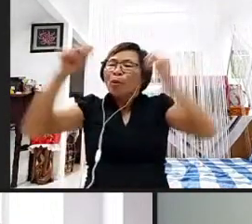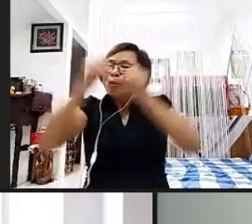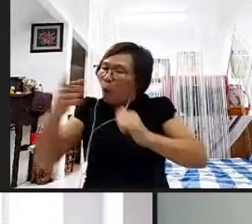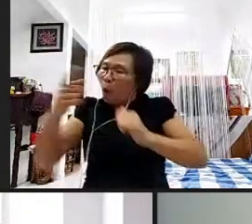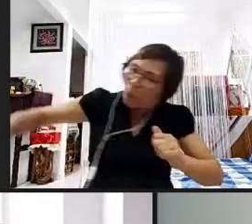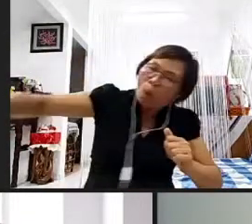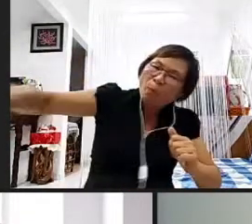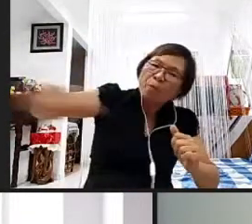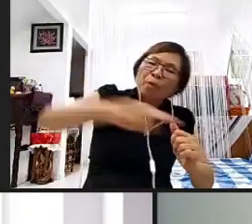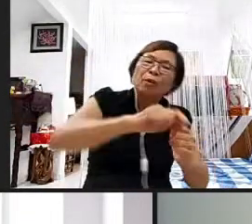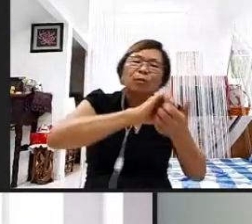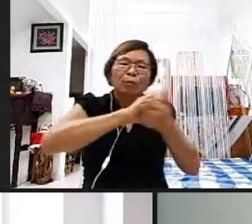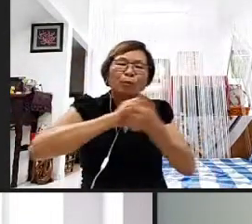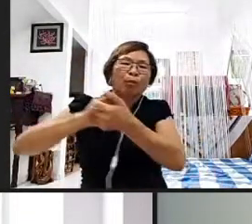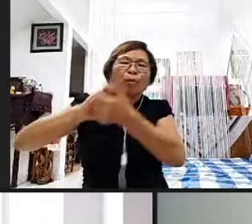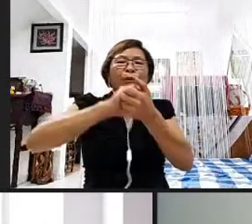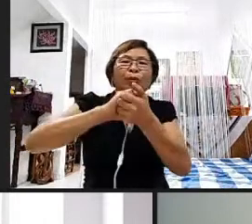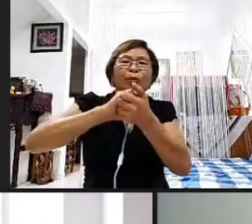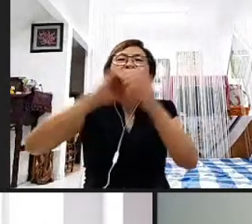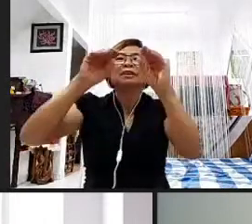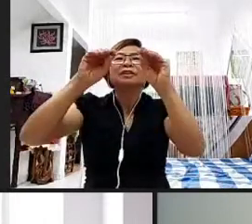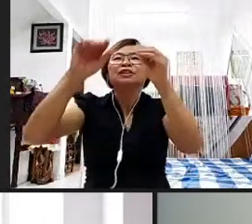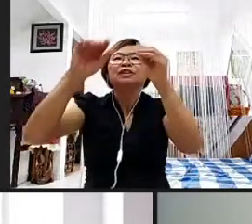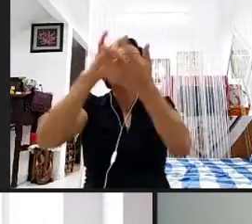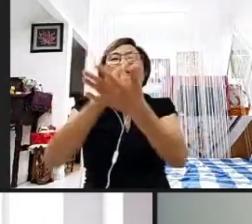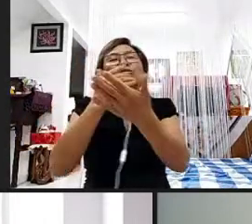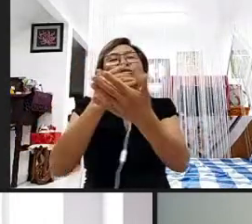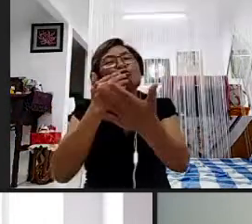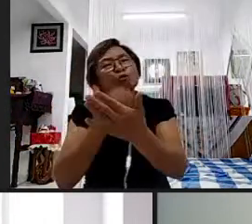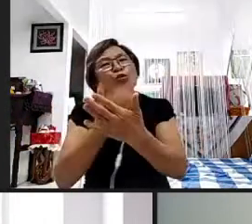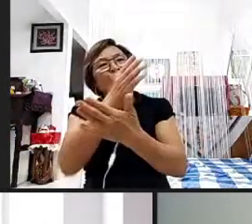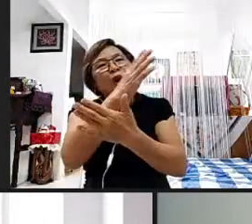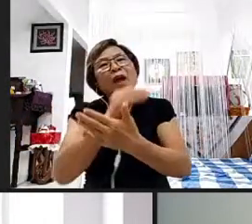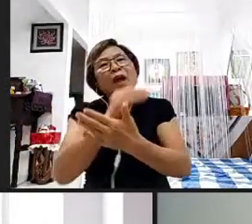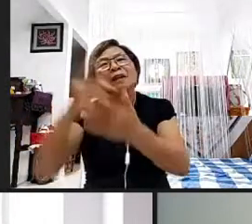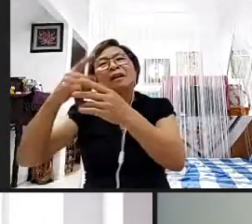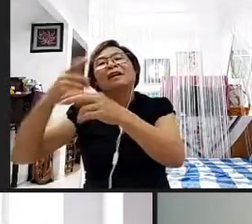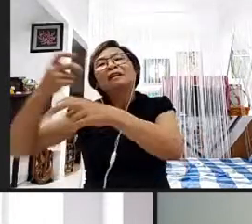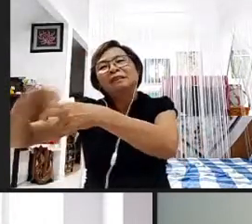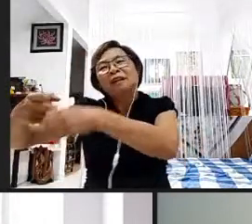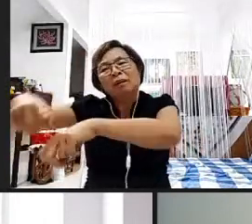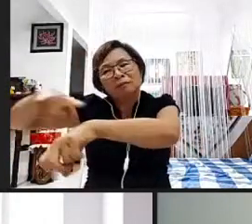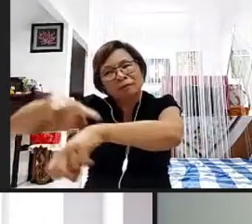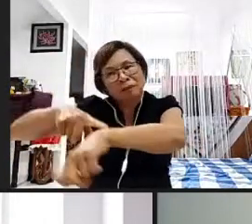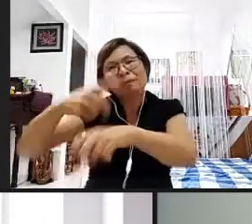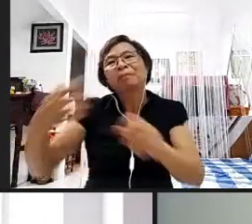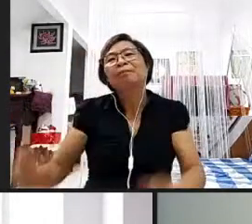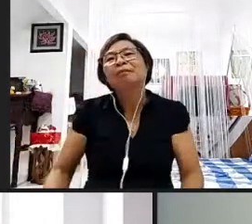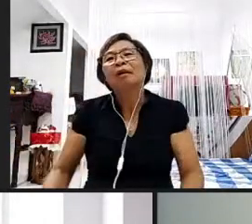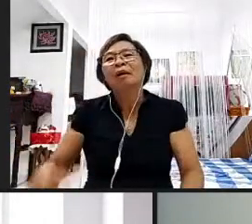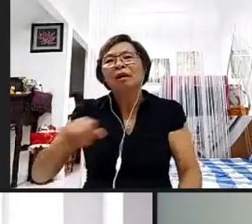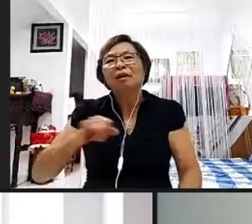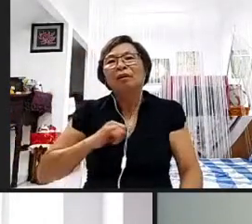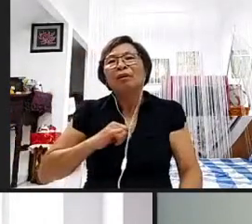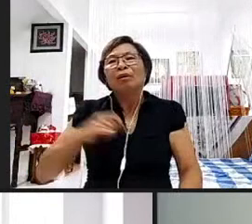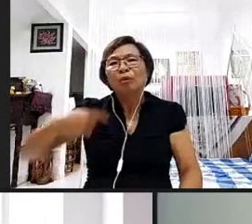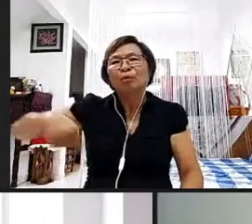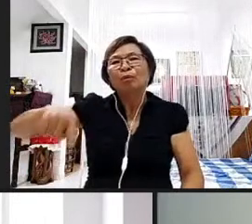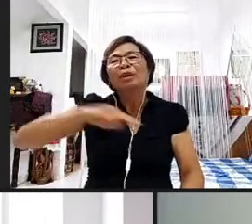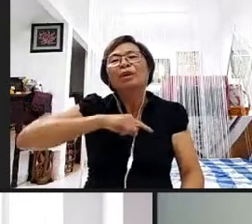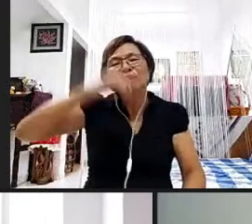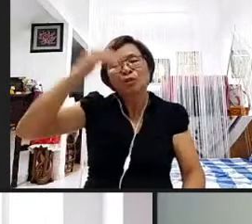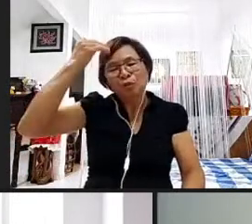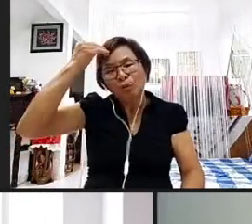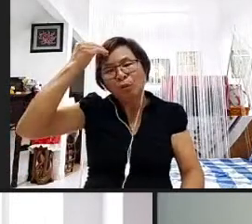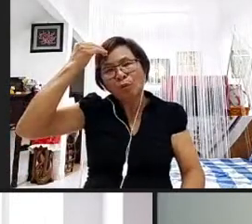be close to the Dharma in good as well as in difficult time. We know that should